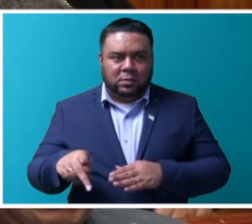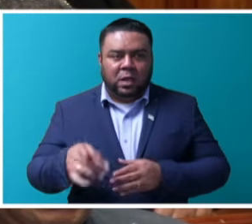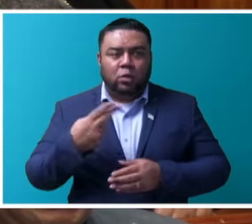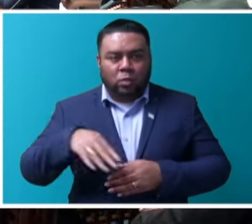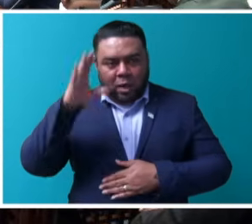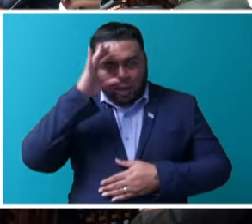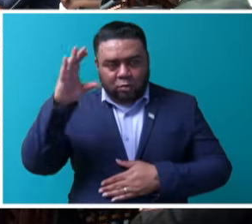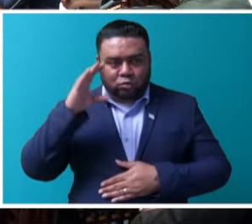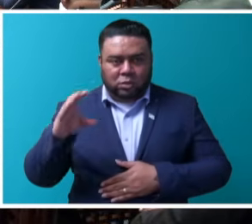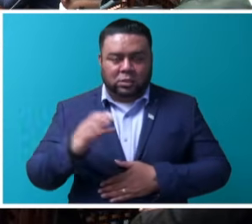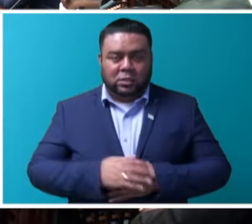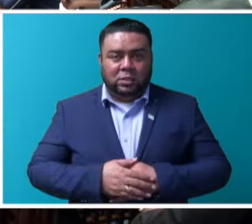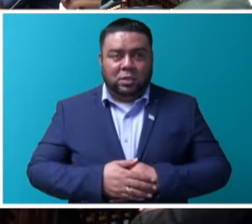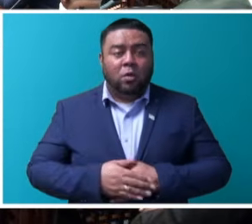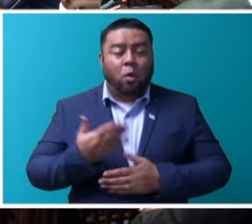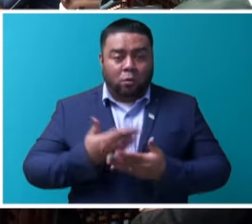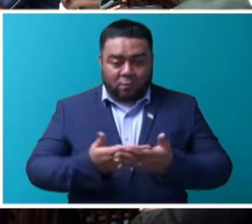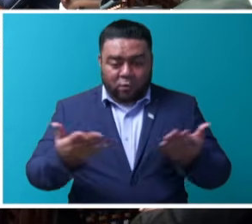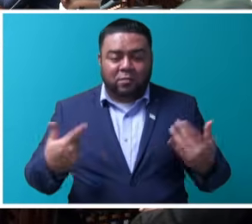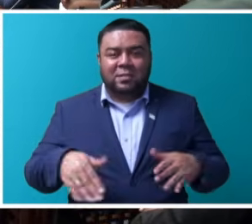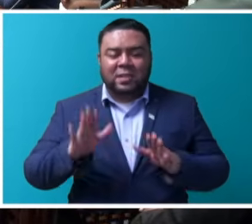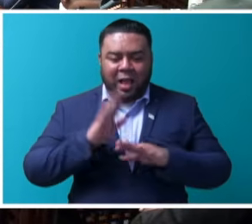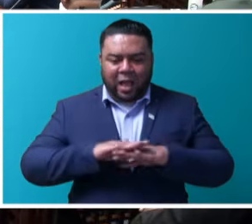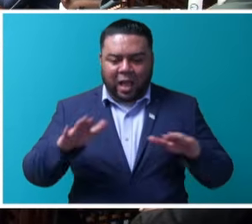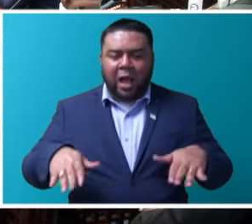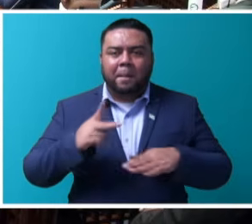country on the floor of this august body.